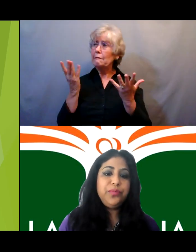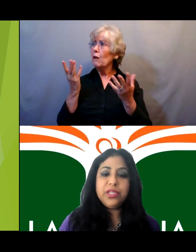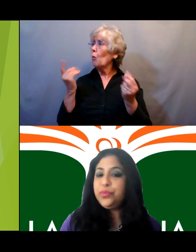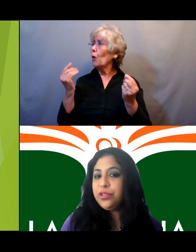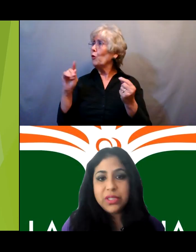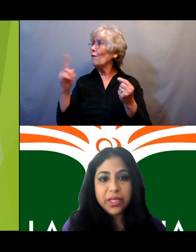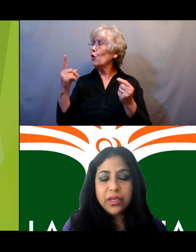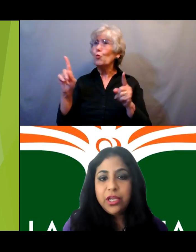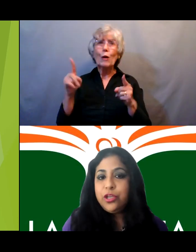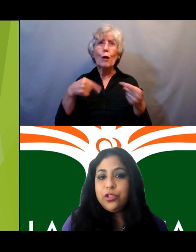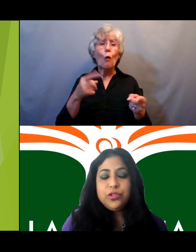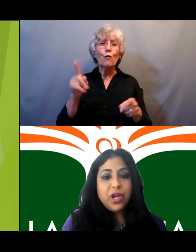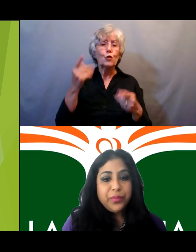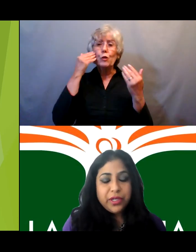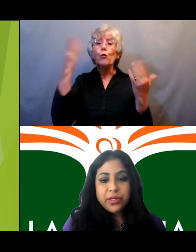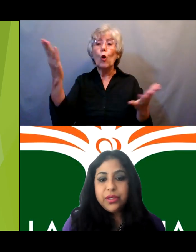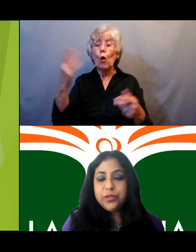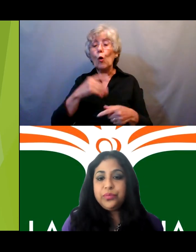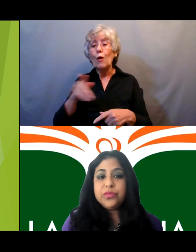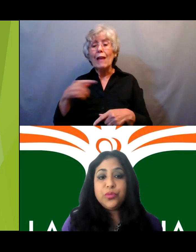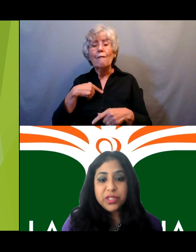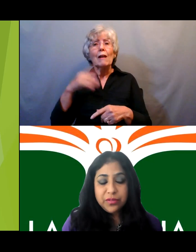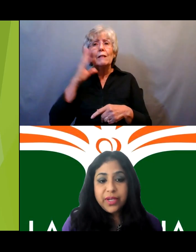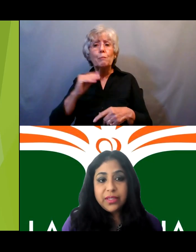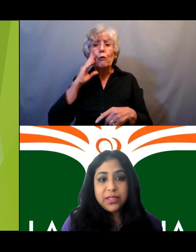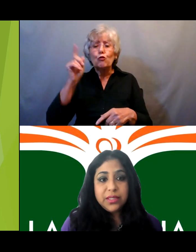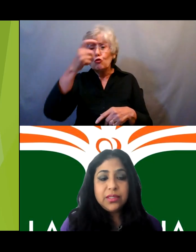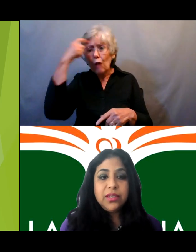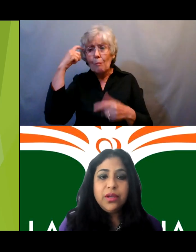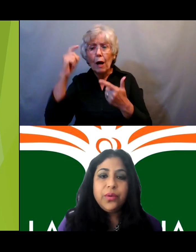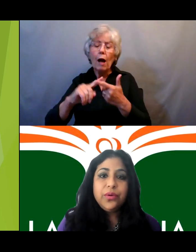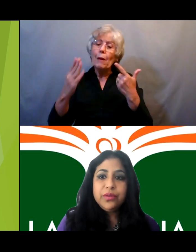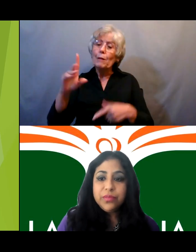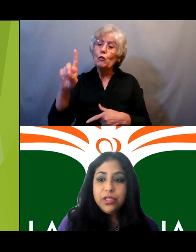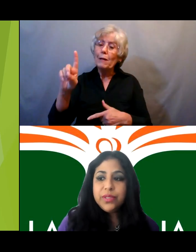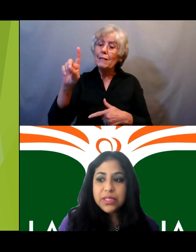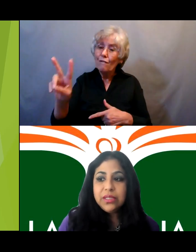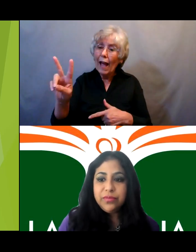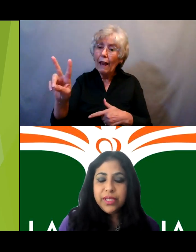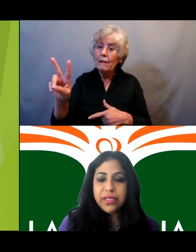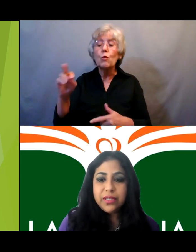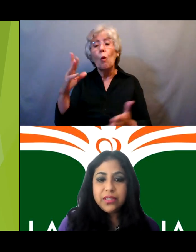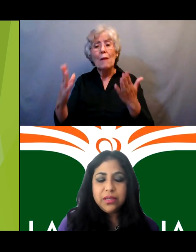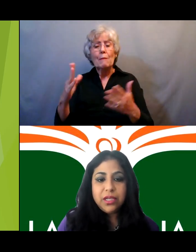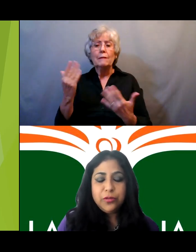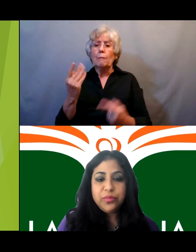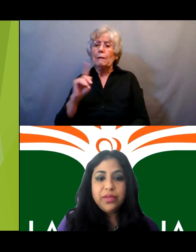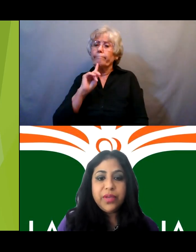They could be experiencing trauma, domestic violence, or a